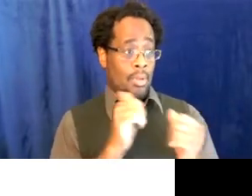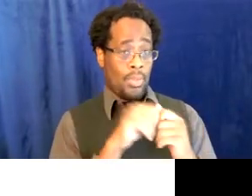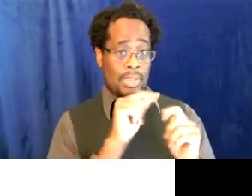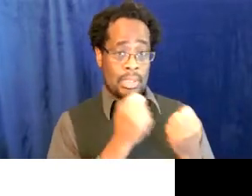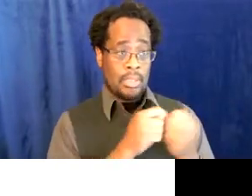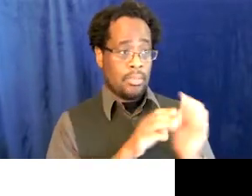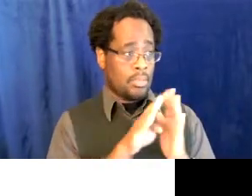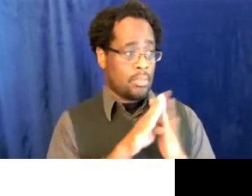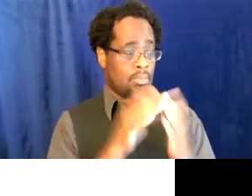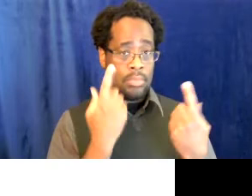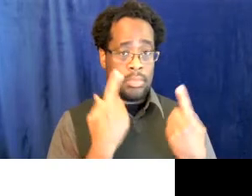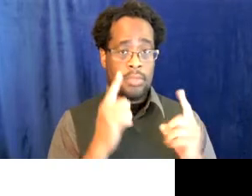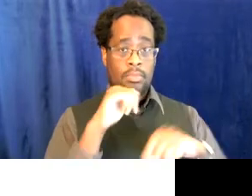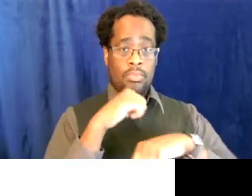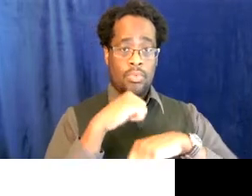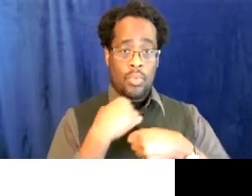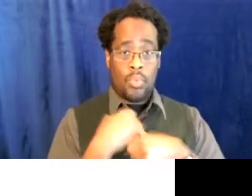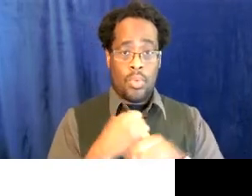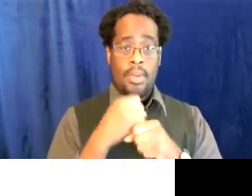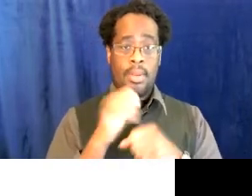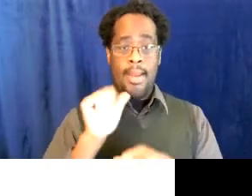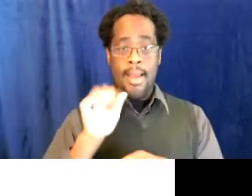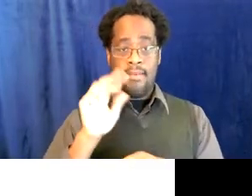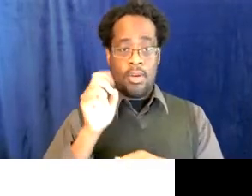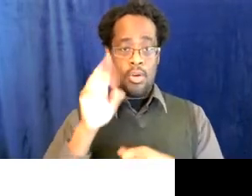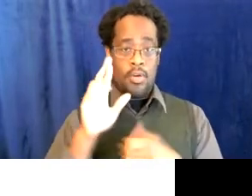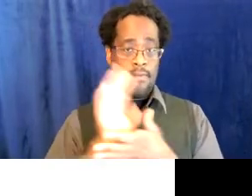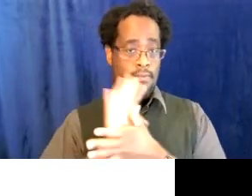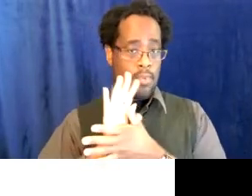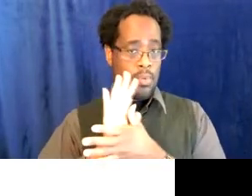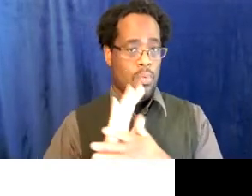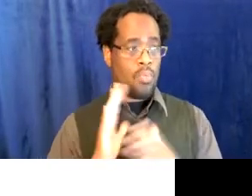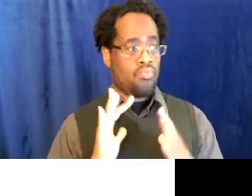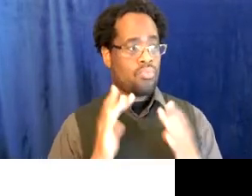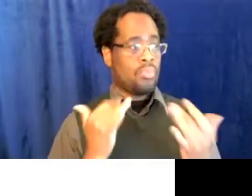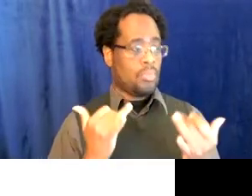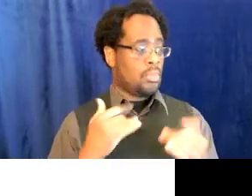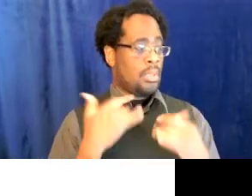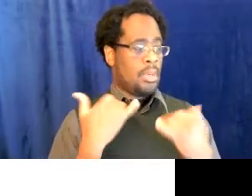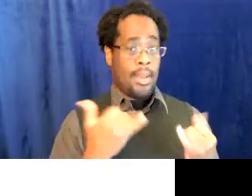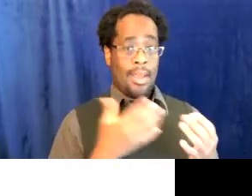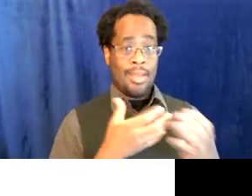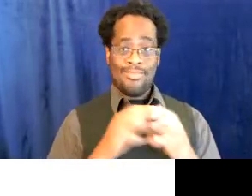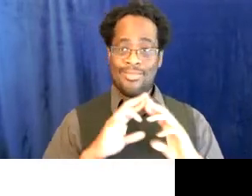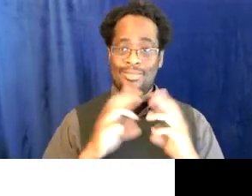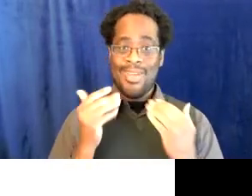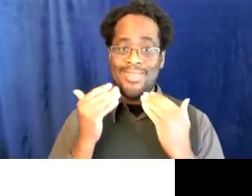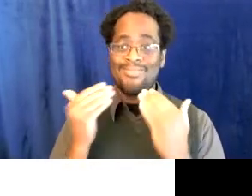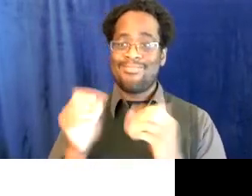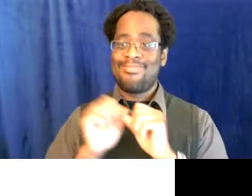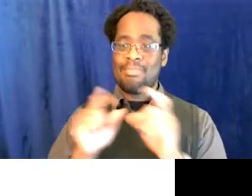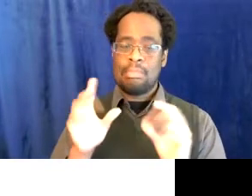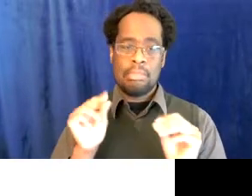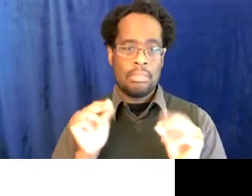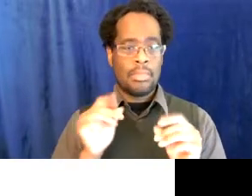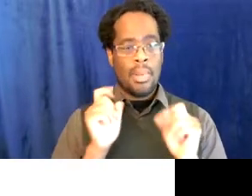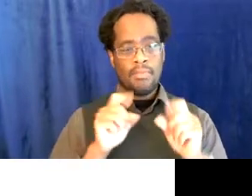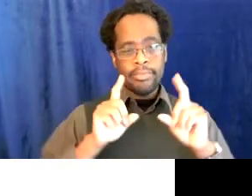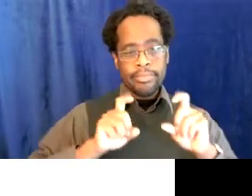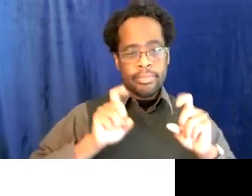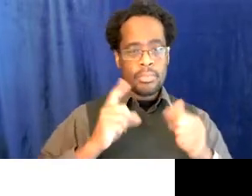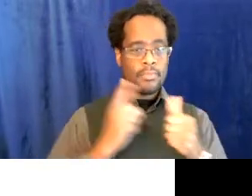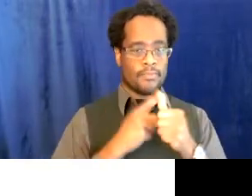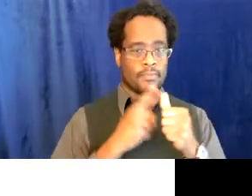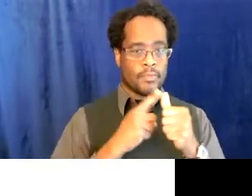the language. And it's important that if we do have hearing people involved on our team, that they are ASL or sign language users.